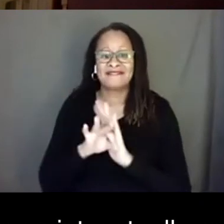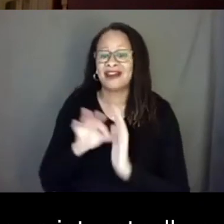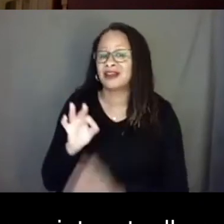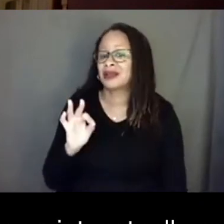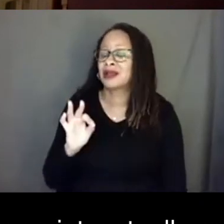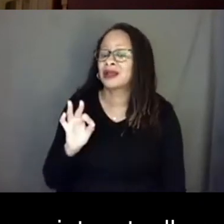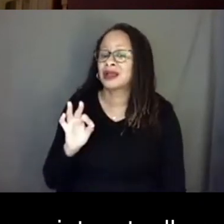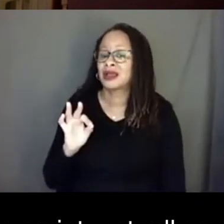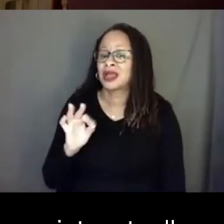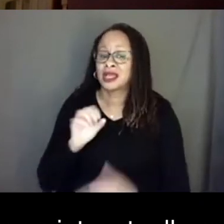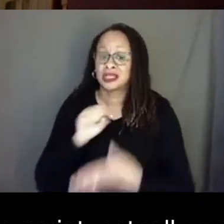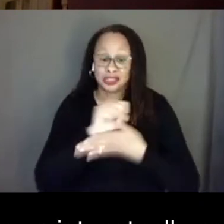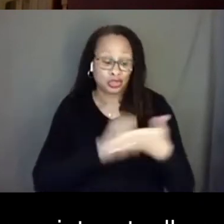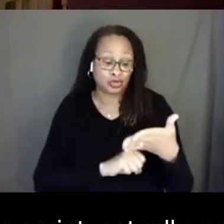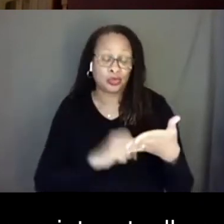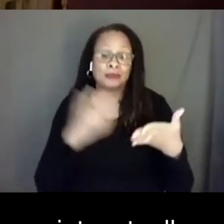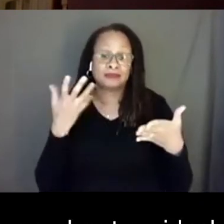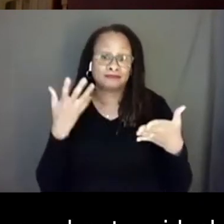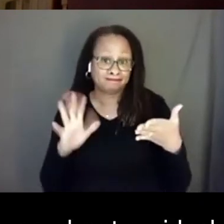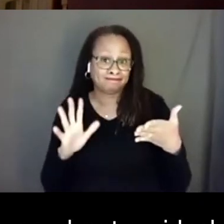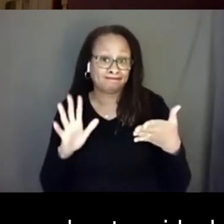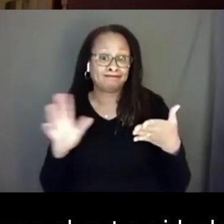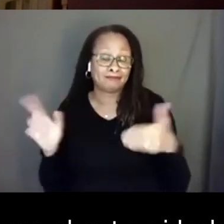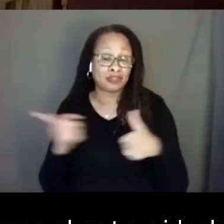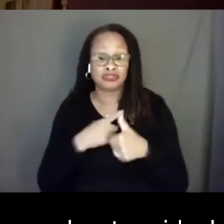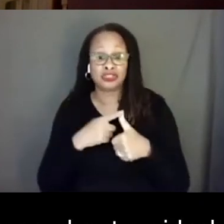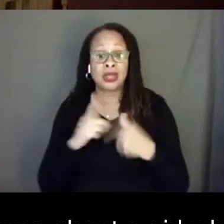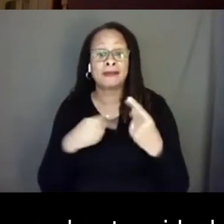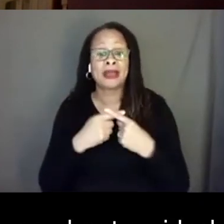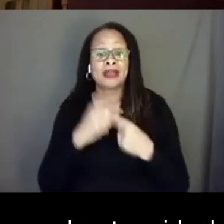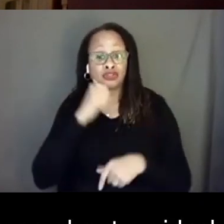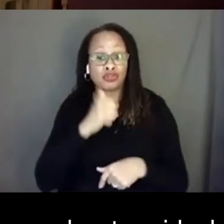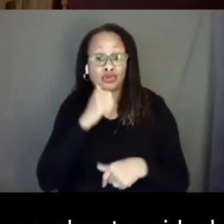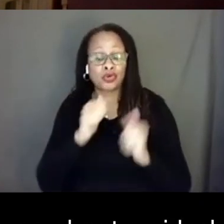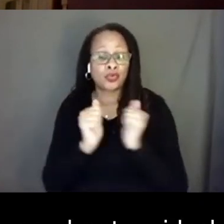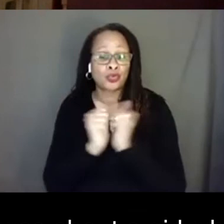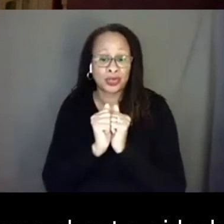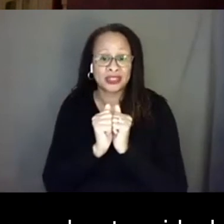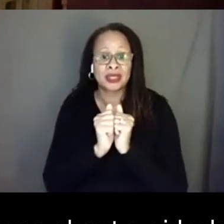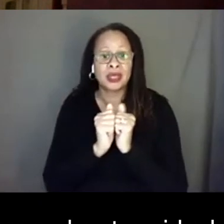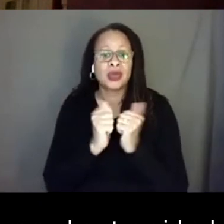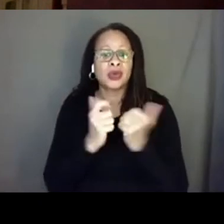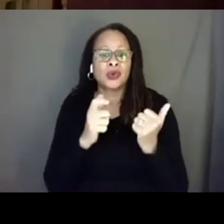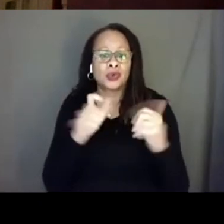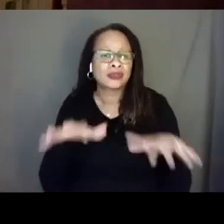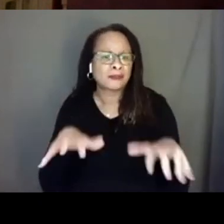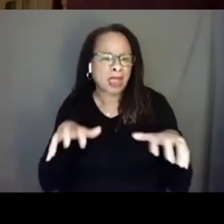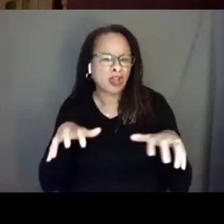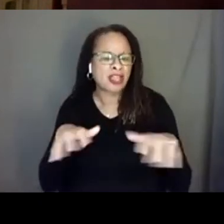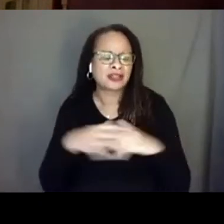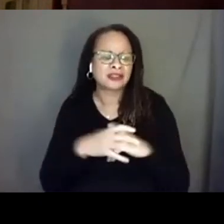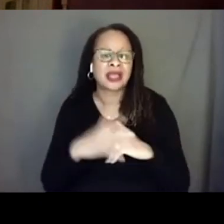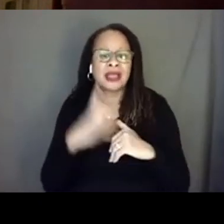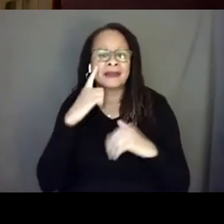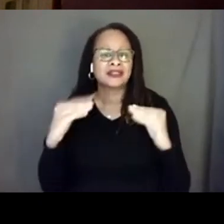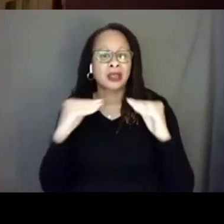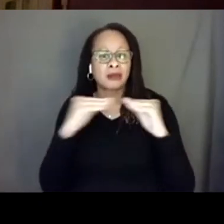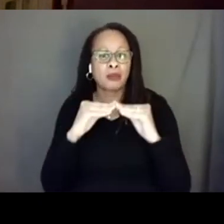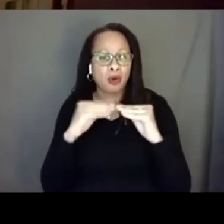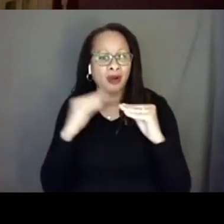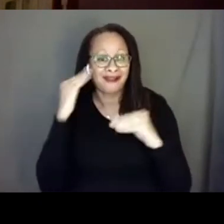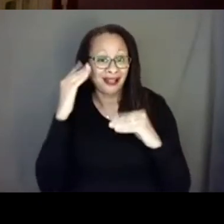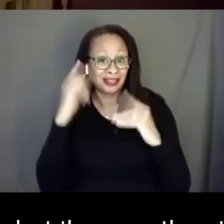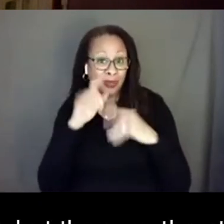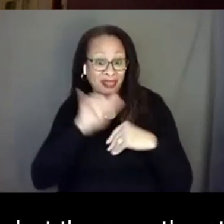the script actually was originally, like I said, it was about a girl with, you know, was paralyzed, because I was more knowledgeable about